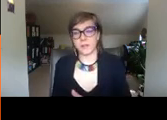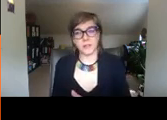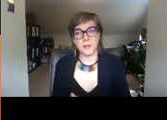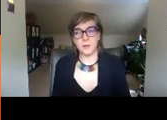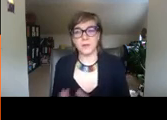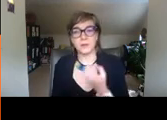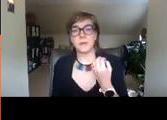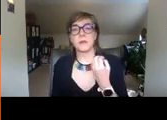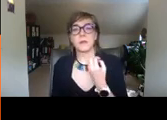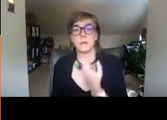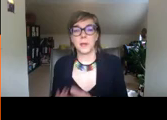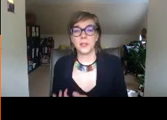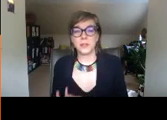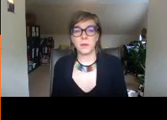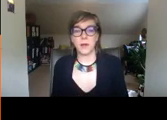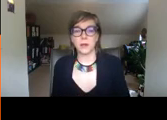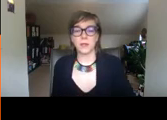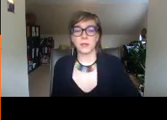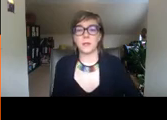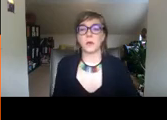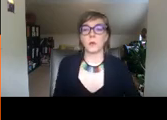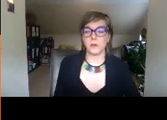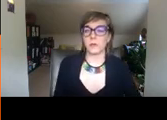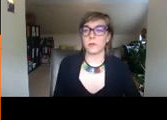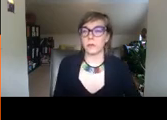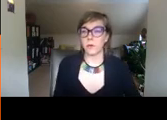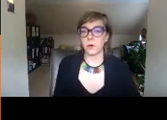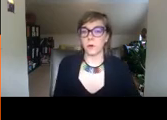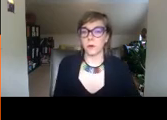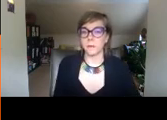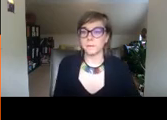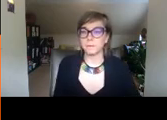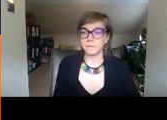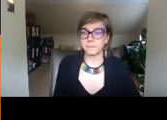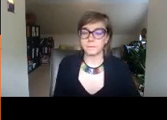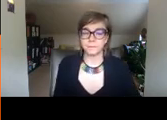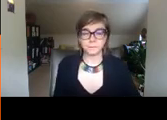On the same person, patients and providers seem more grateful for our work.